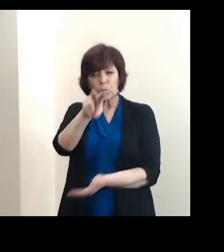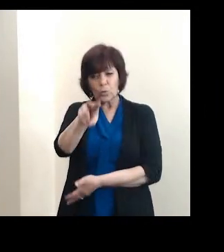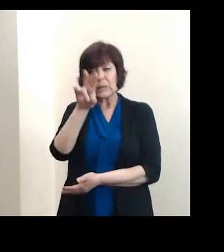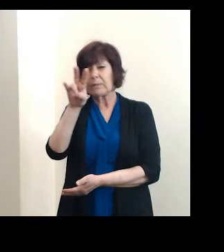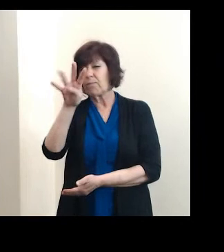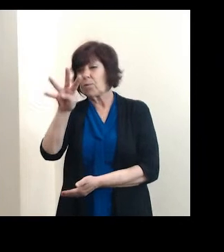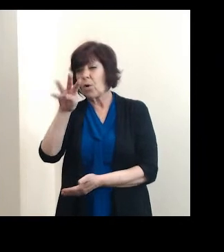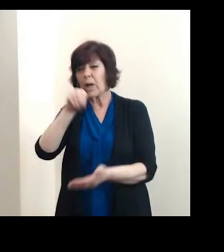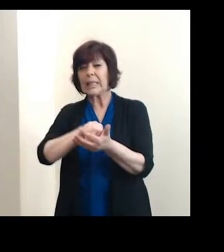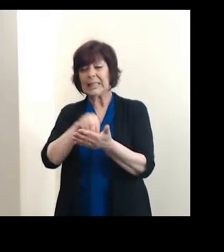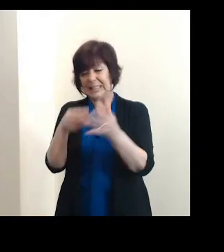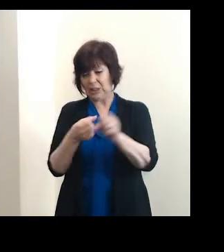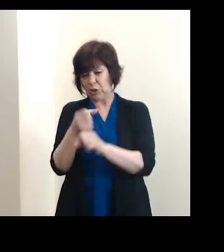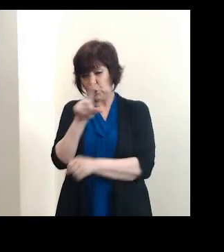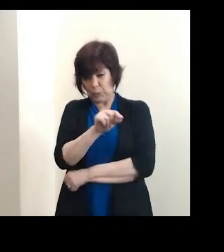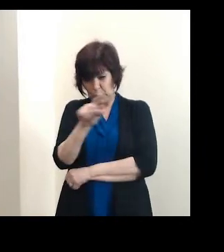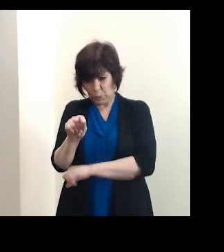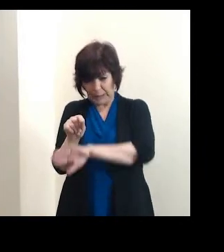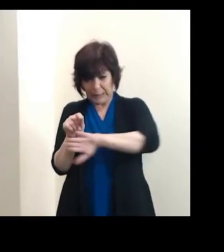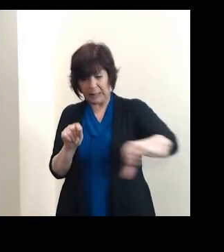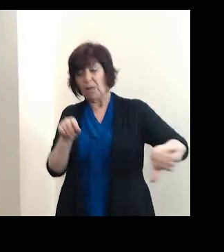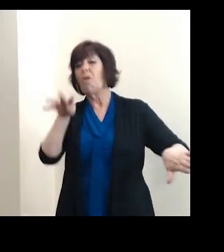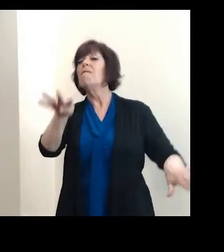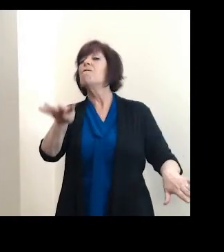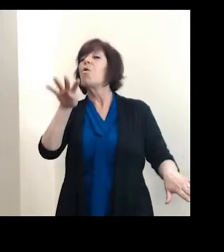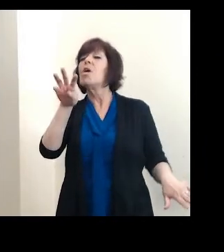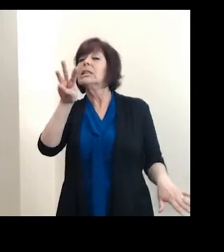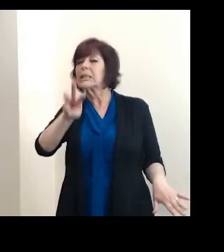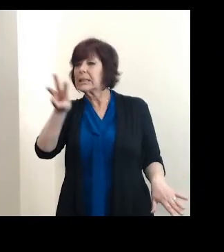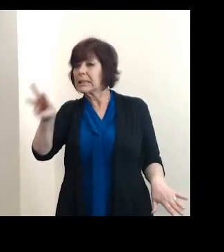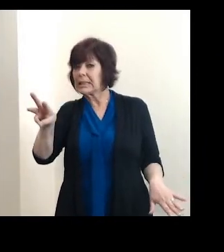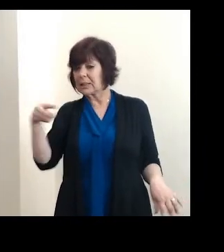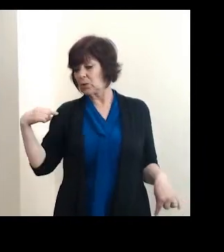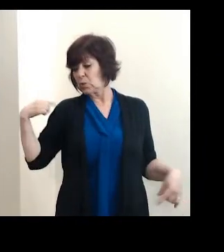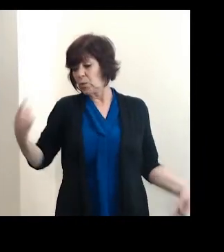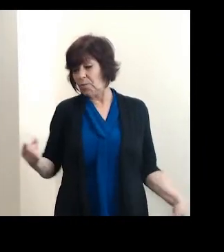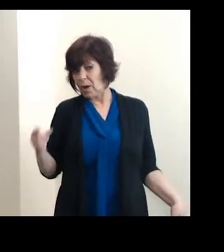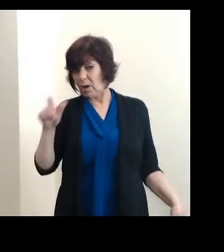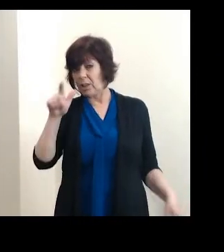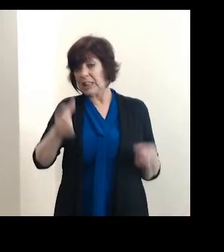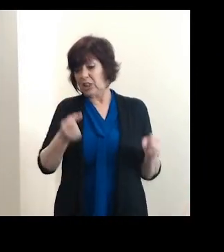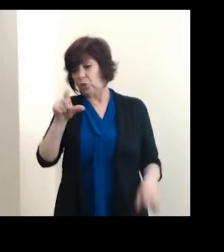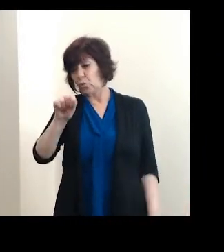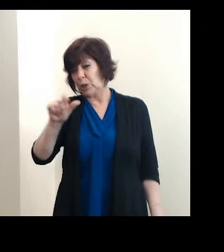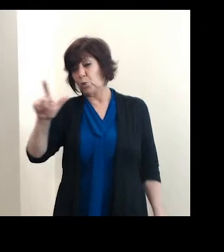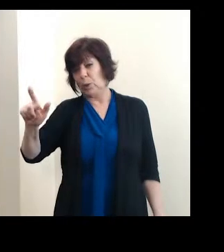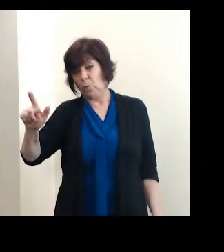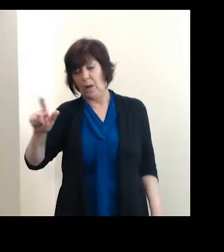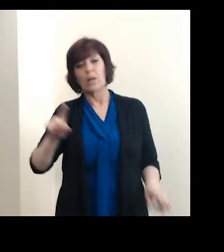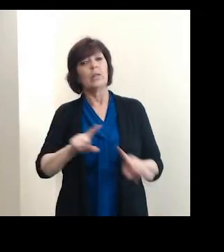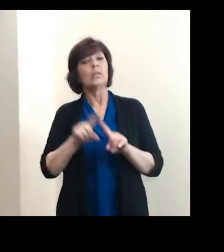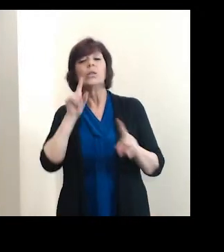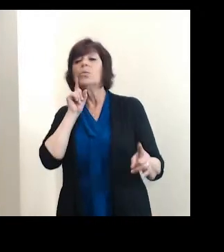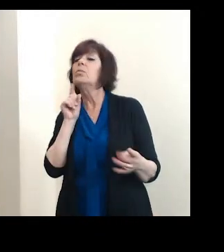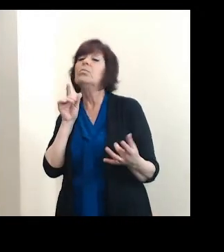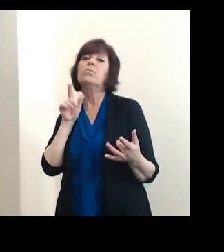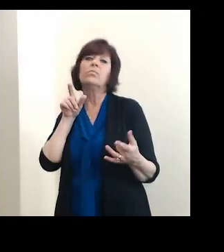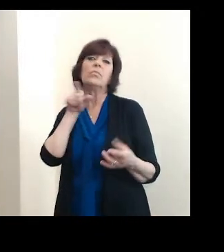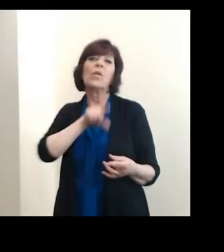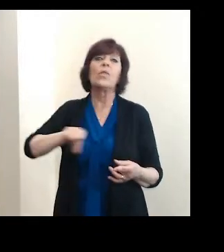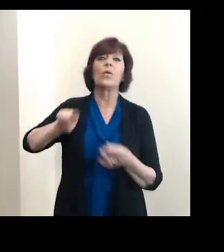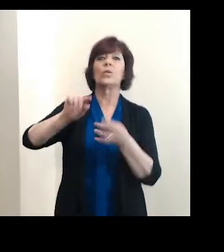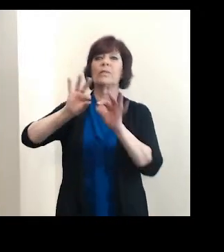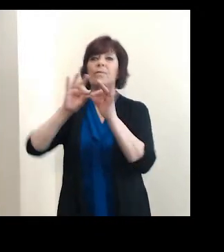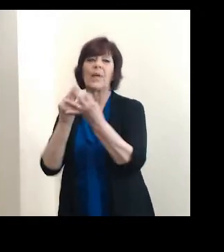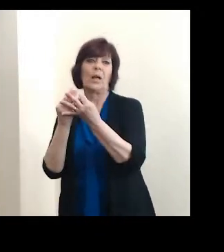1,274 in 2020 and 466 so far in 2021. And again, we reach out to those families and good